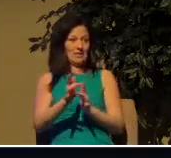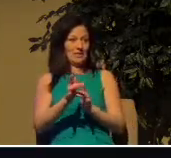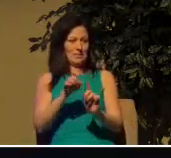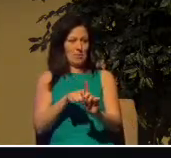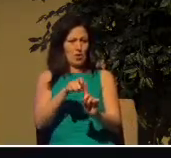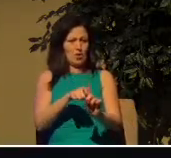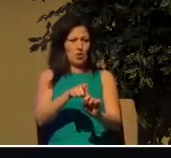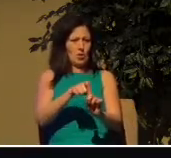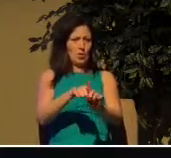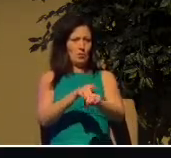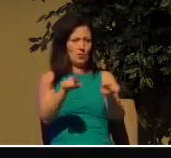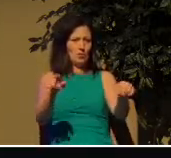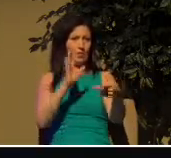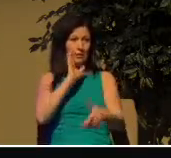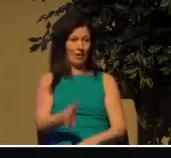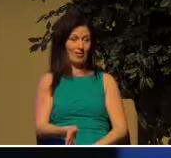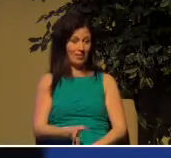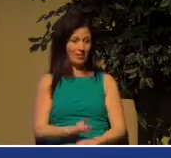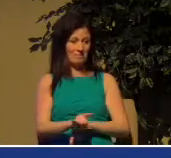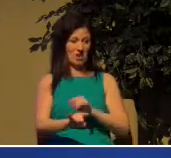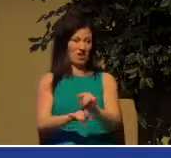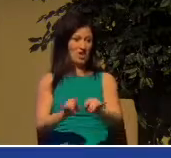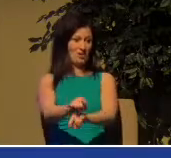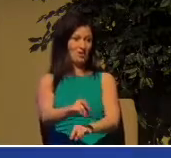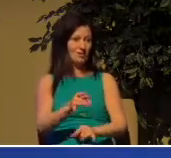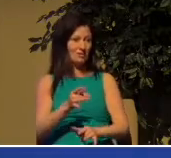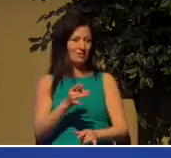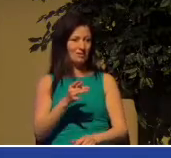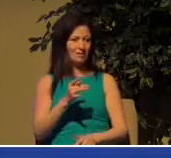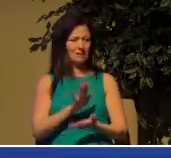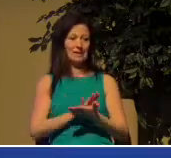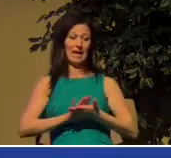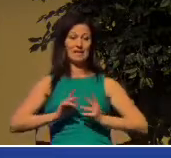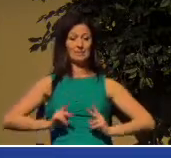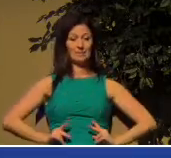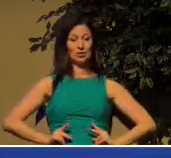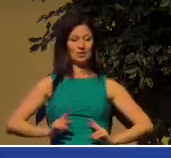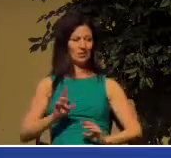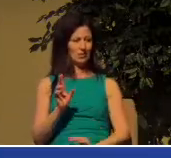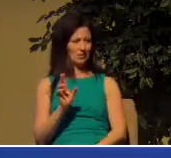people. It's because they smell Jesus on you.